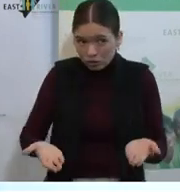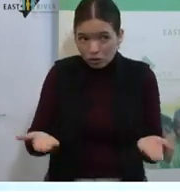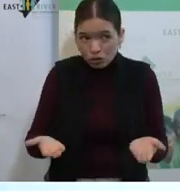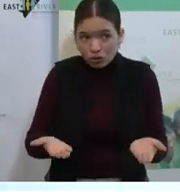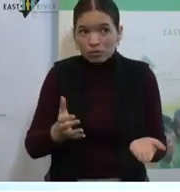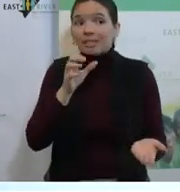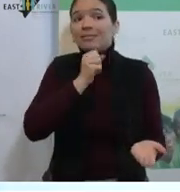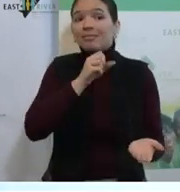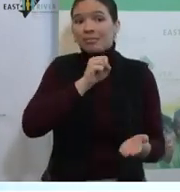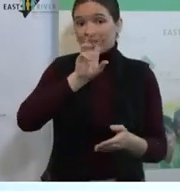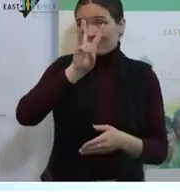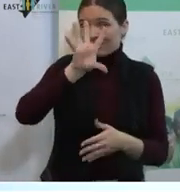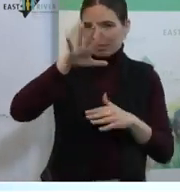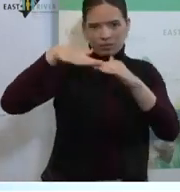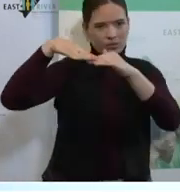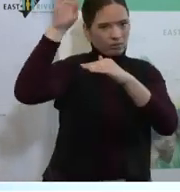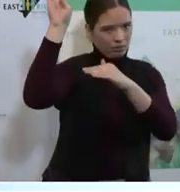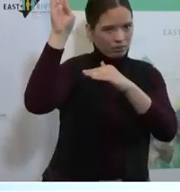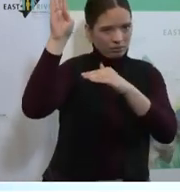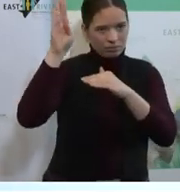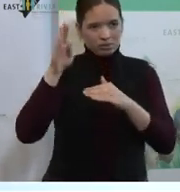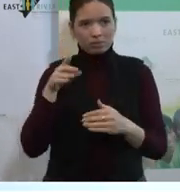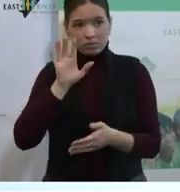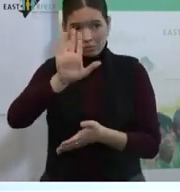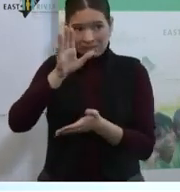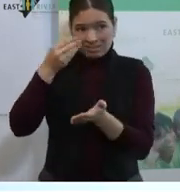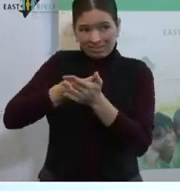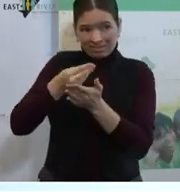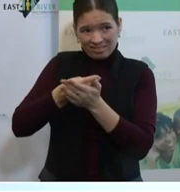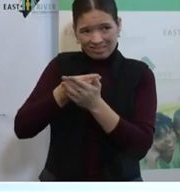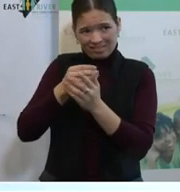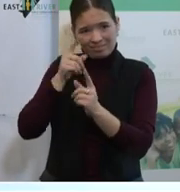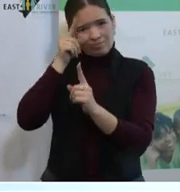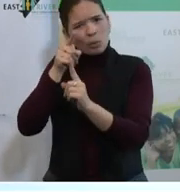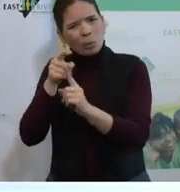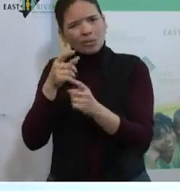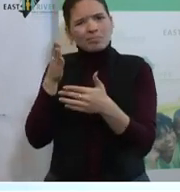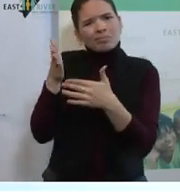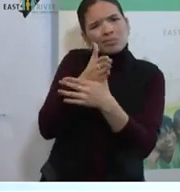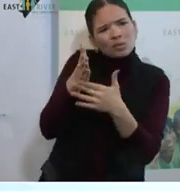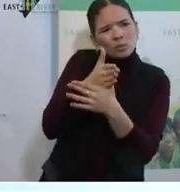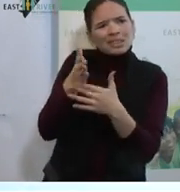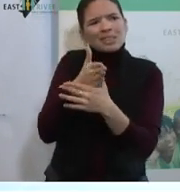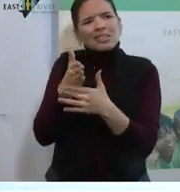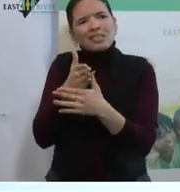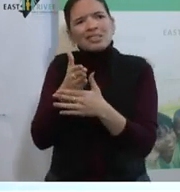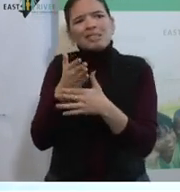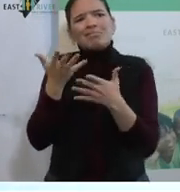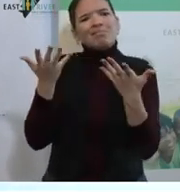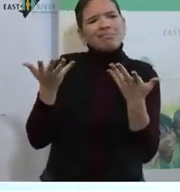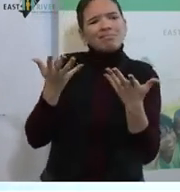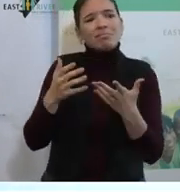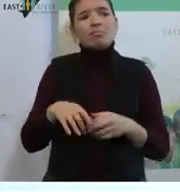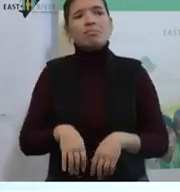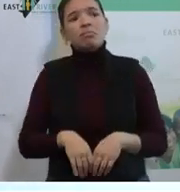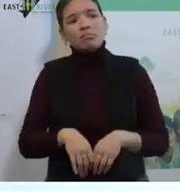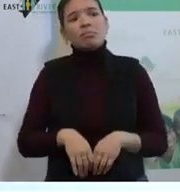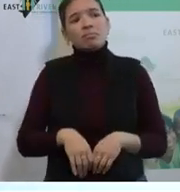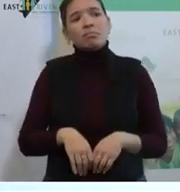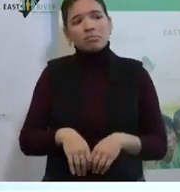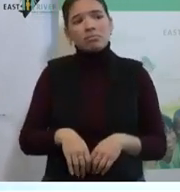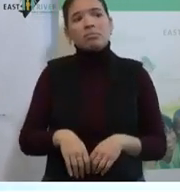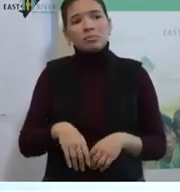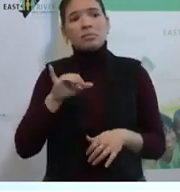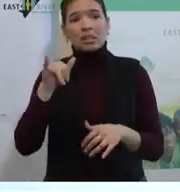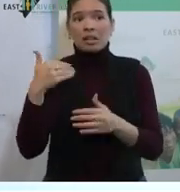certain income brackets, that they pay 50% of their property taxes. But again,